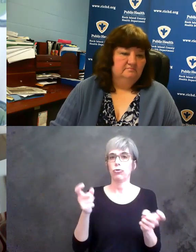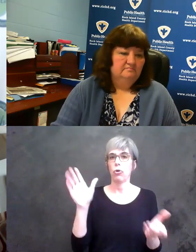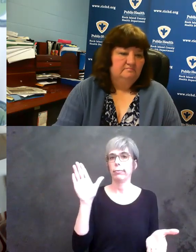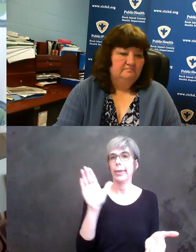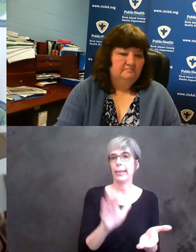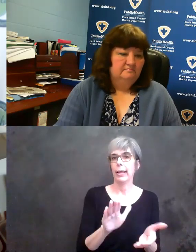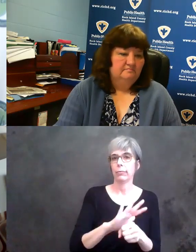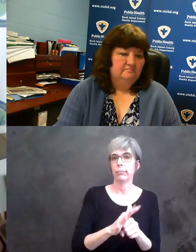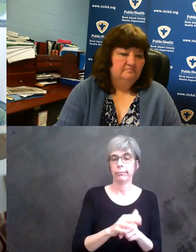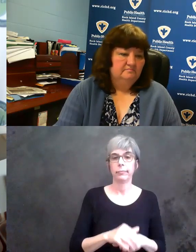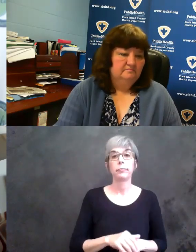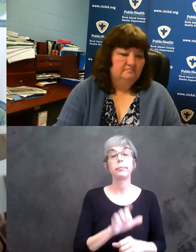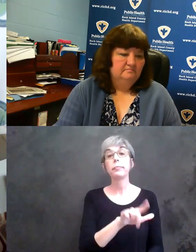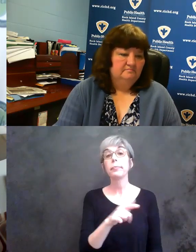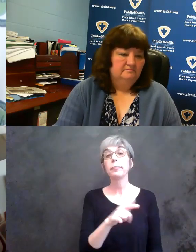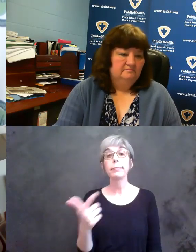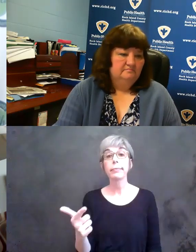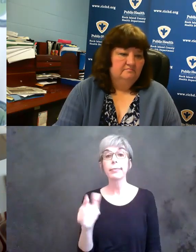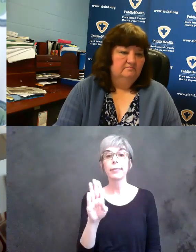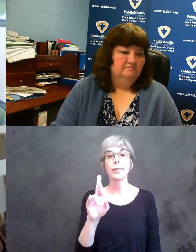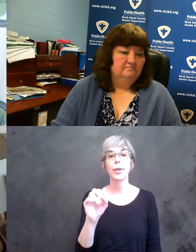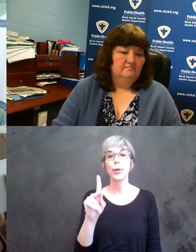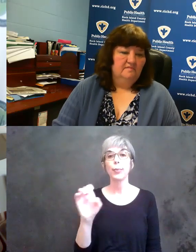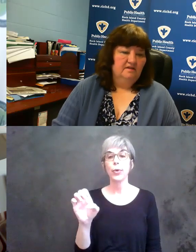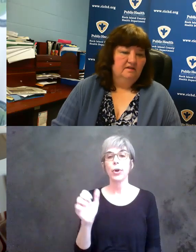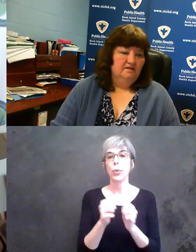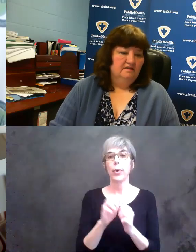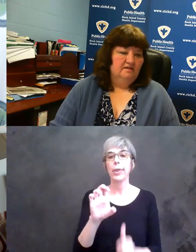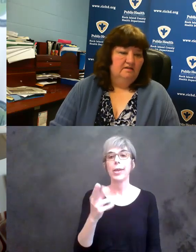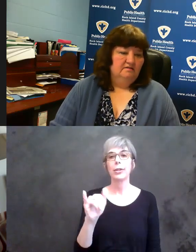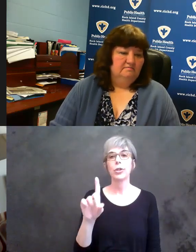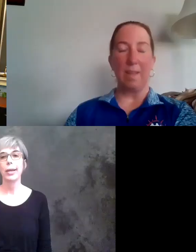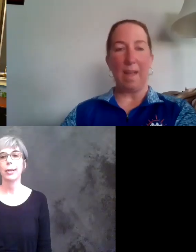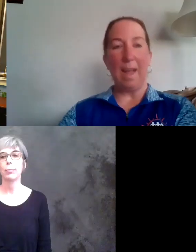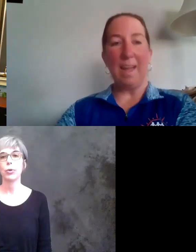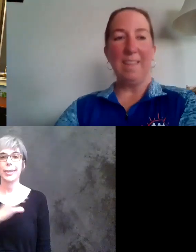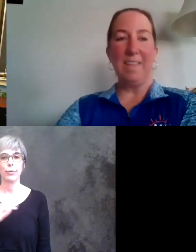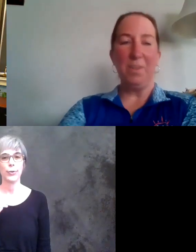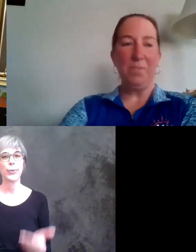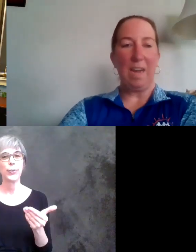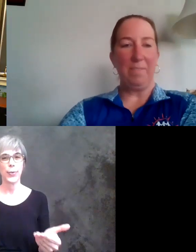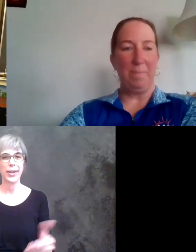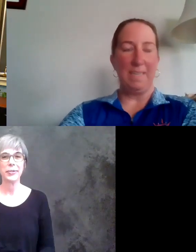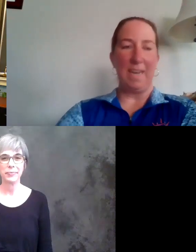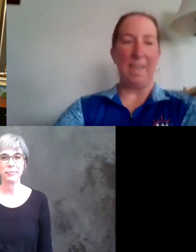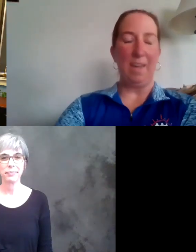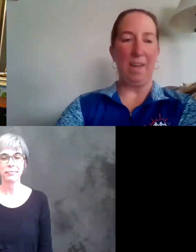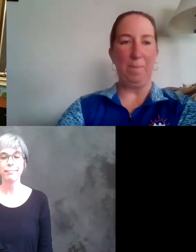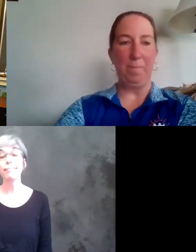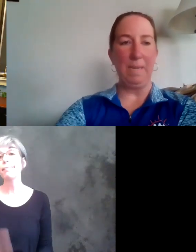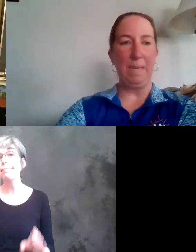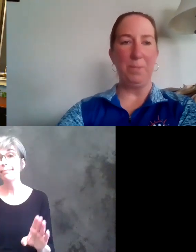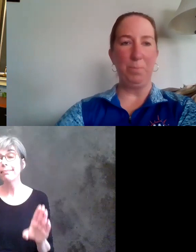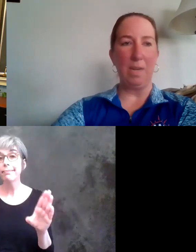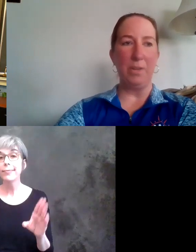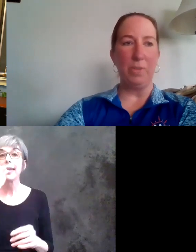Thank you, Ed and Nita. Now we'll hear from Brooke Hendrickx with the Child Abuse Council. Go ahead, Brooke. Hi, thank you for having me today.